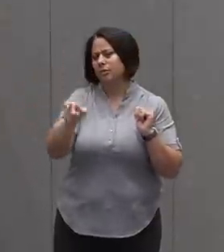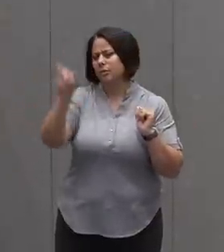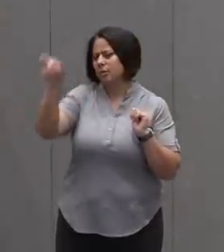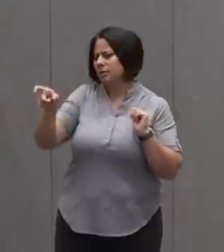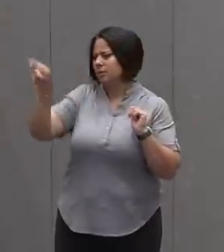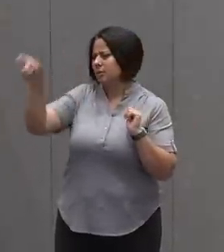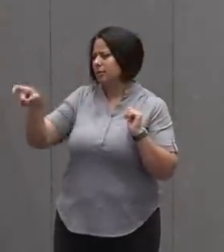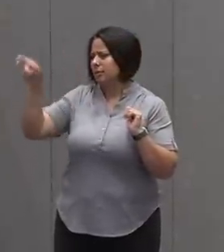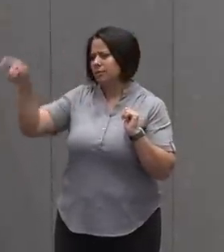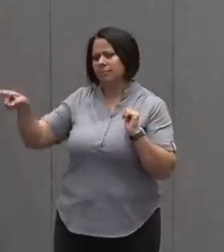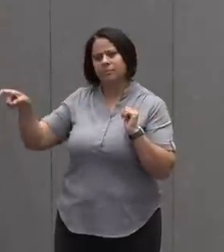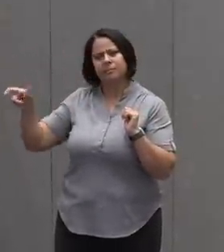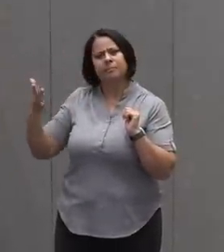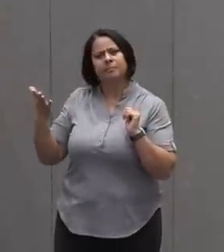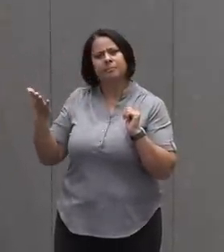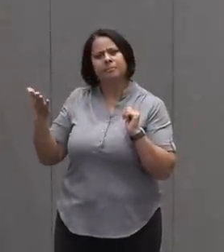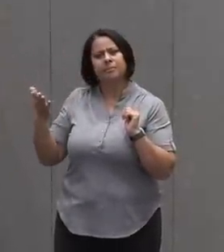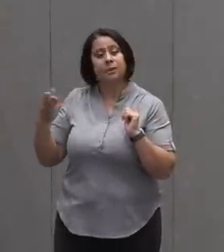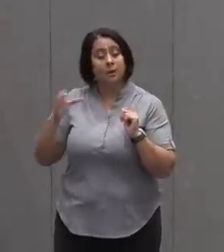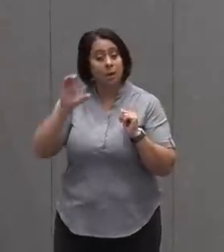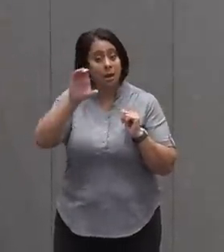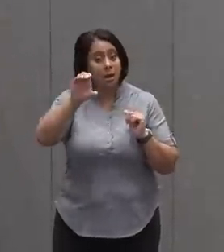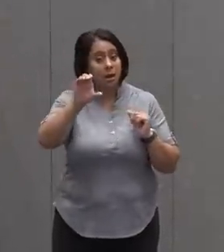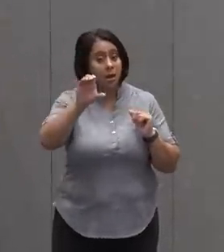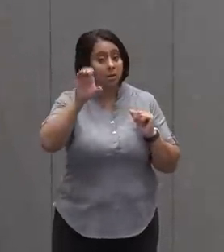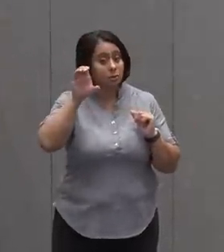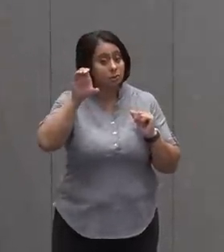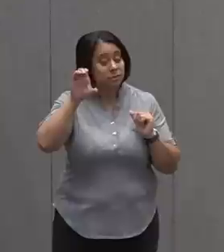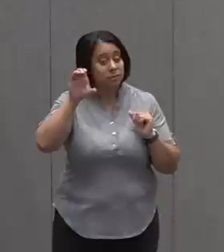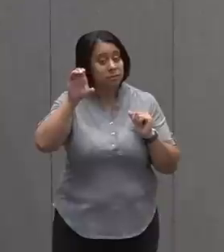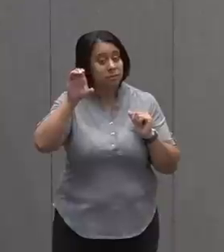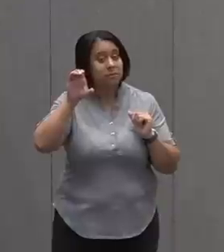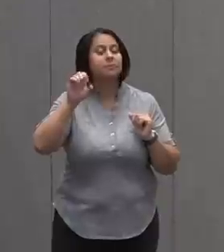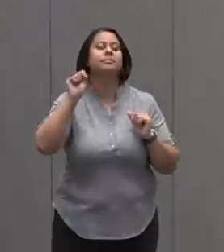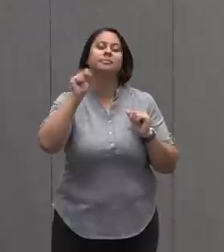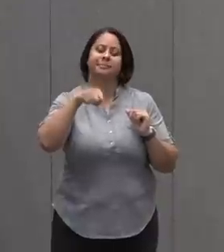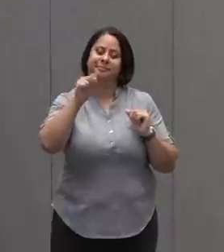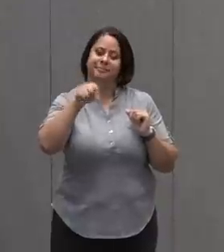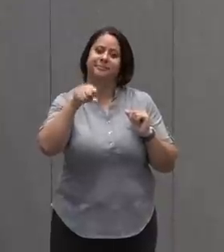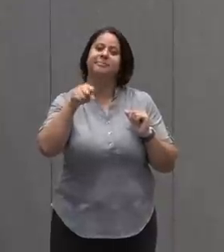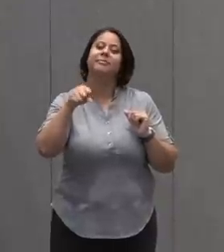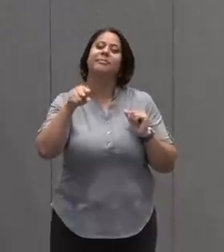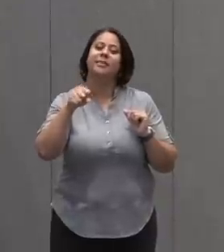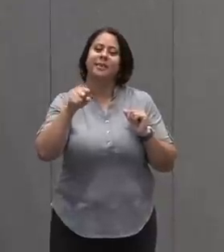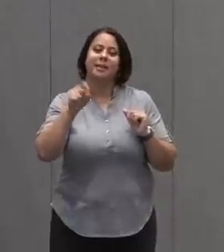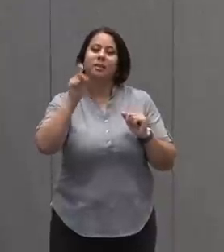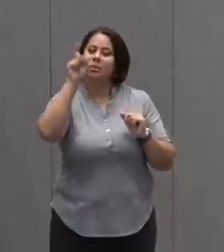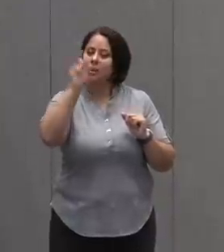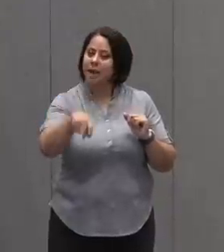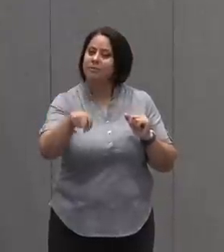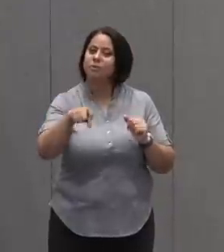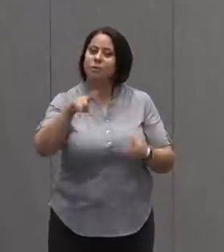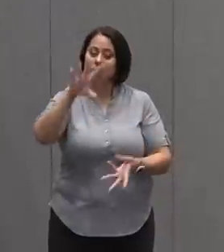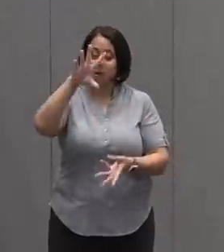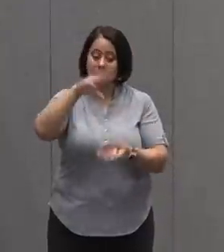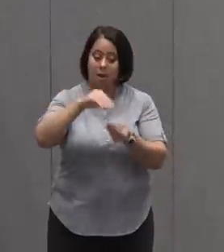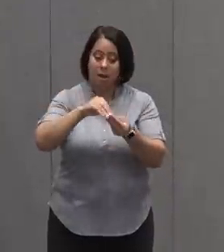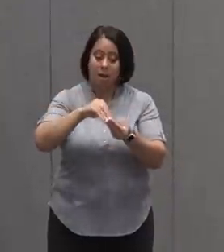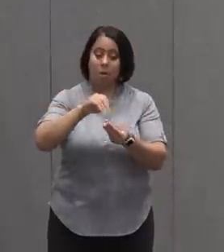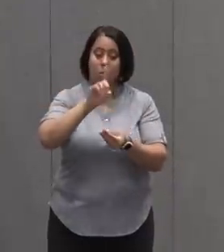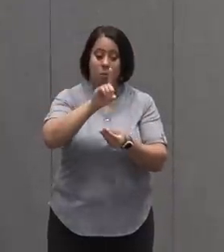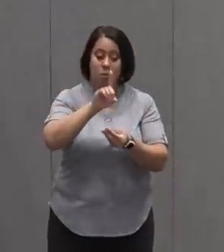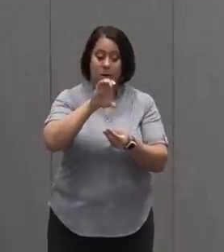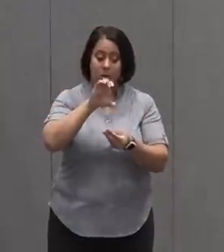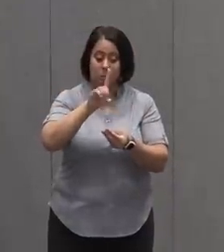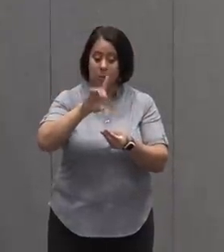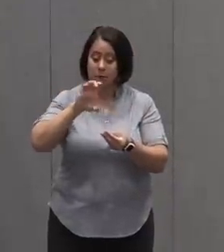Well, if you thought about it being hundreds, you have to have 10 hundreds before you can have 1,000. So